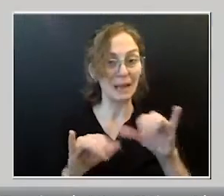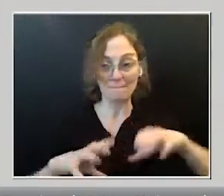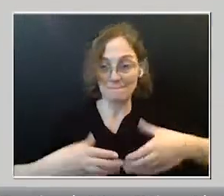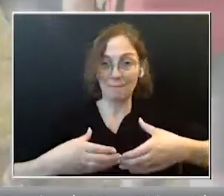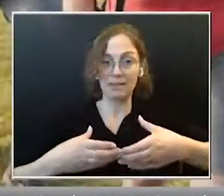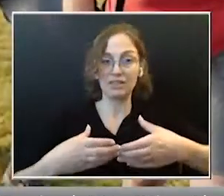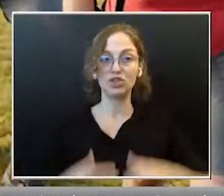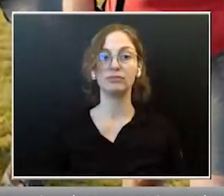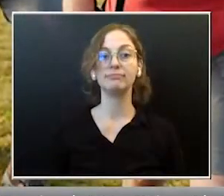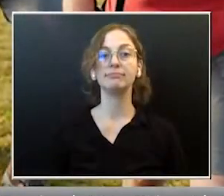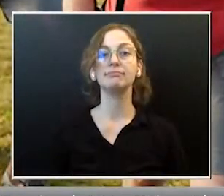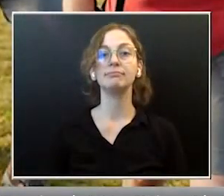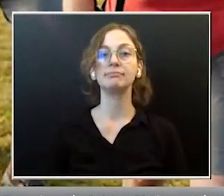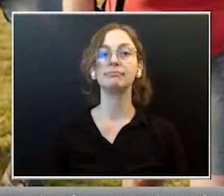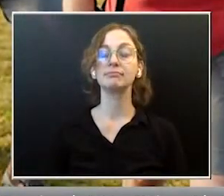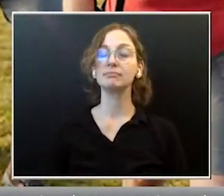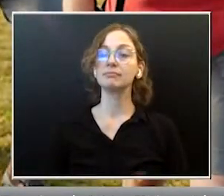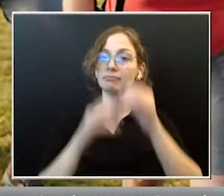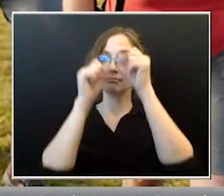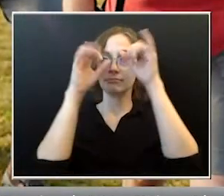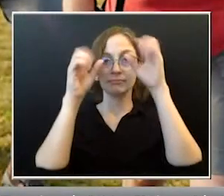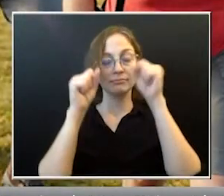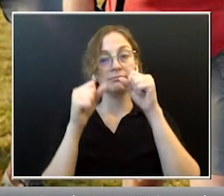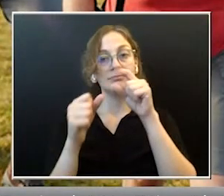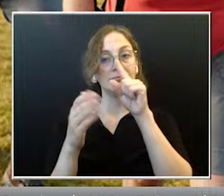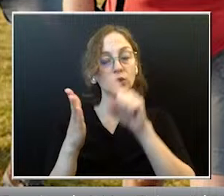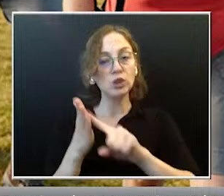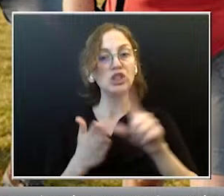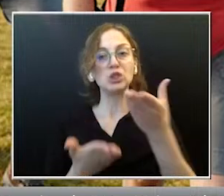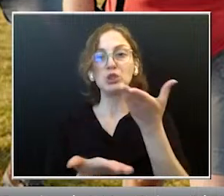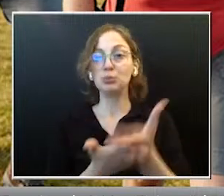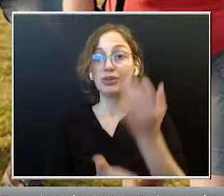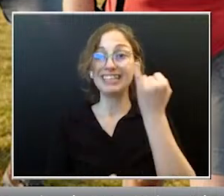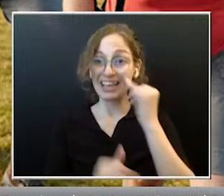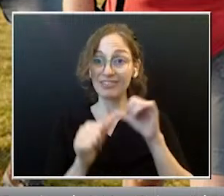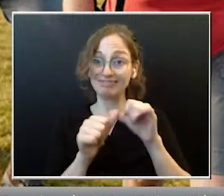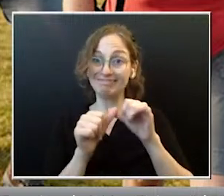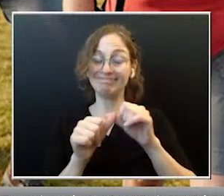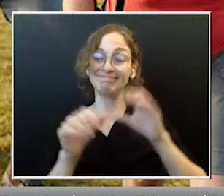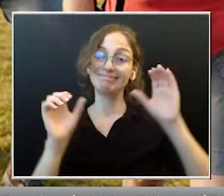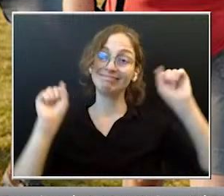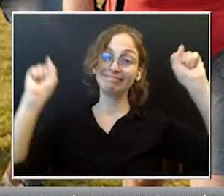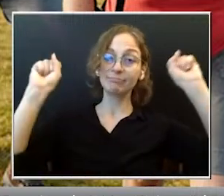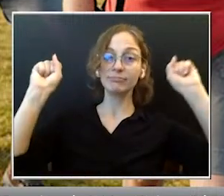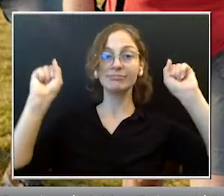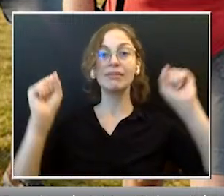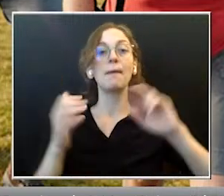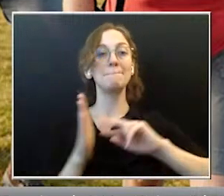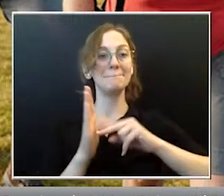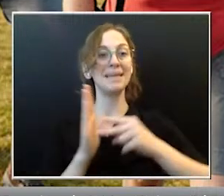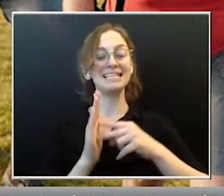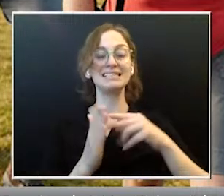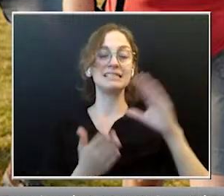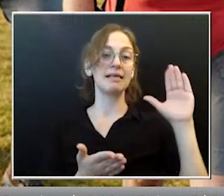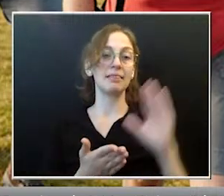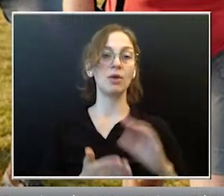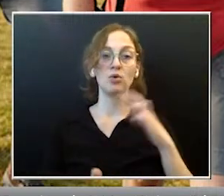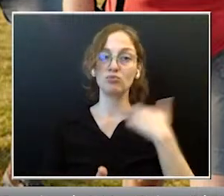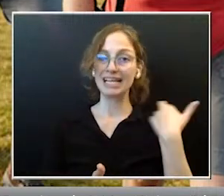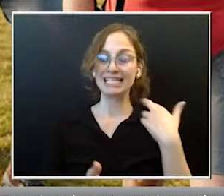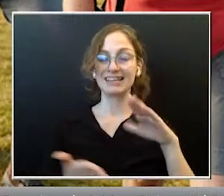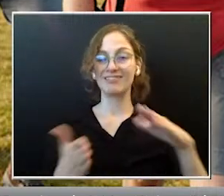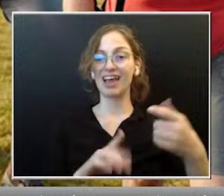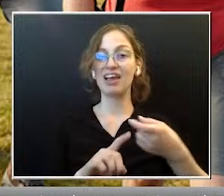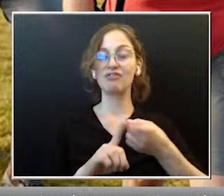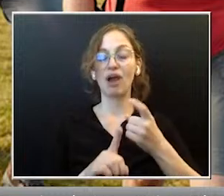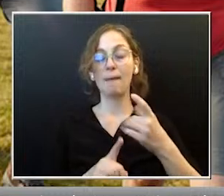The research shows regular physical activity lowers your risk of dying from cardiovascular disease, lowers your risk of developing hypertension,